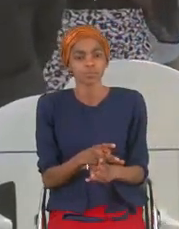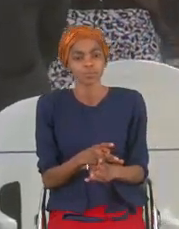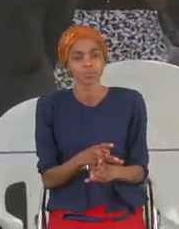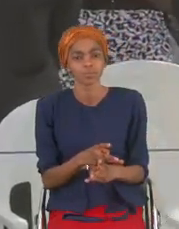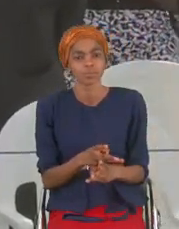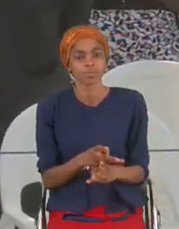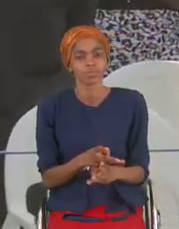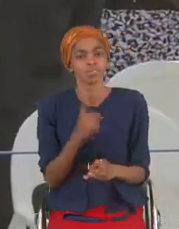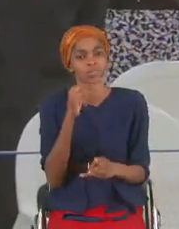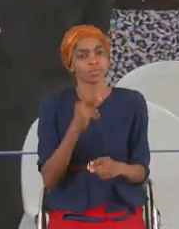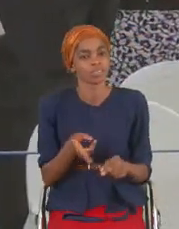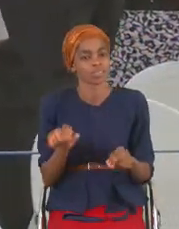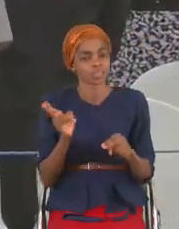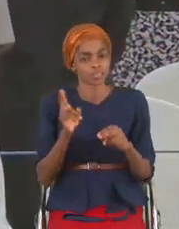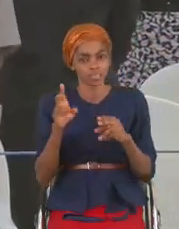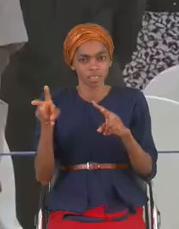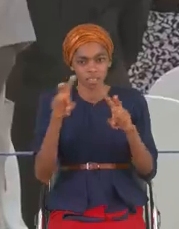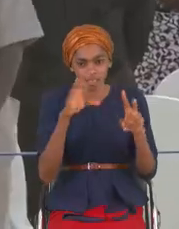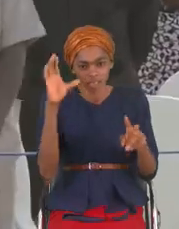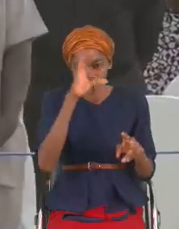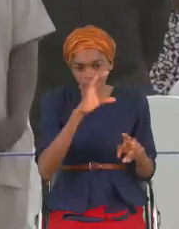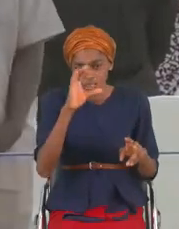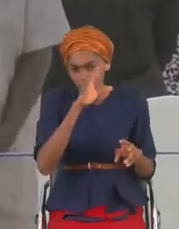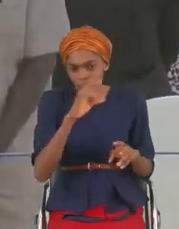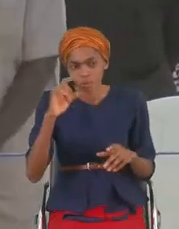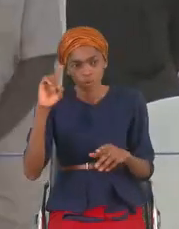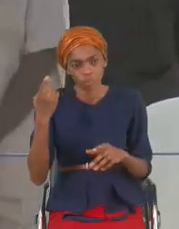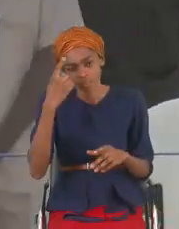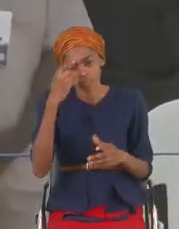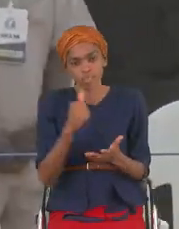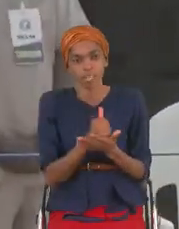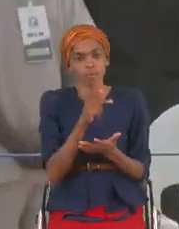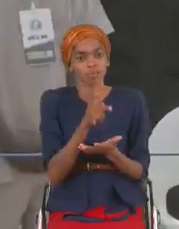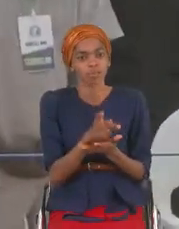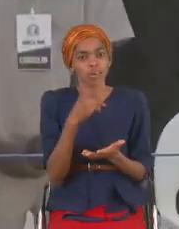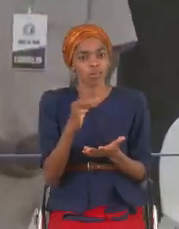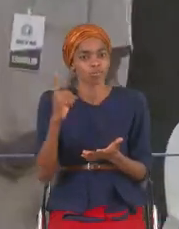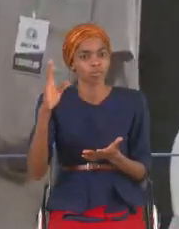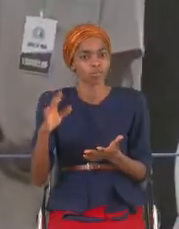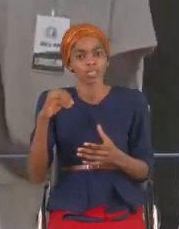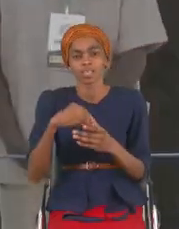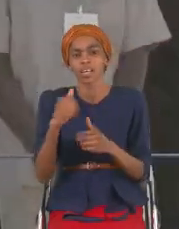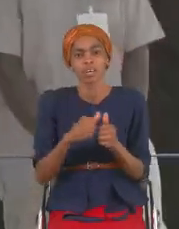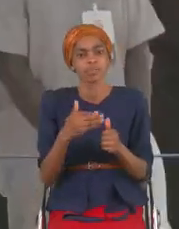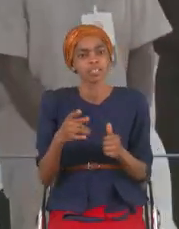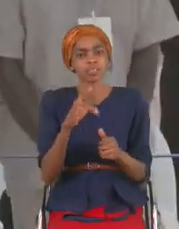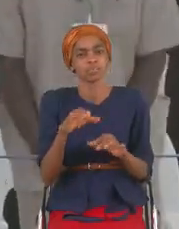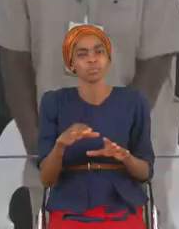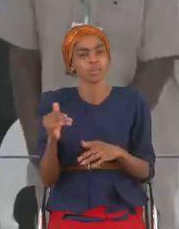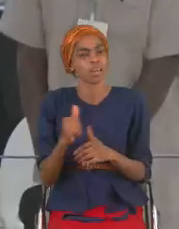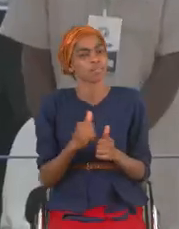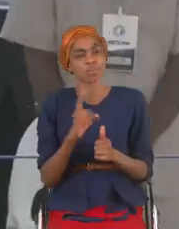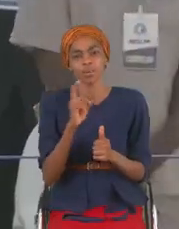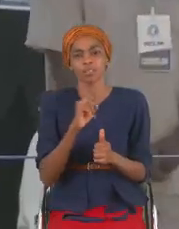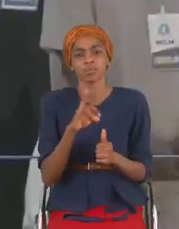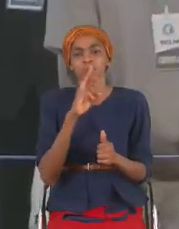You're seeking only the approval of God in everything you do, everywhere you go,